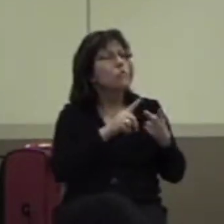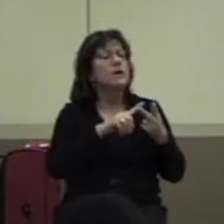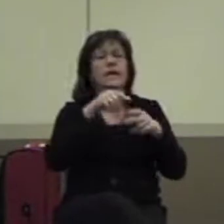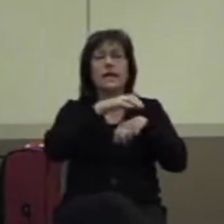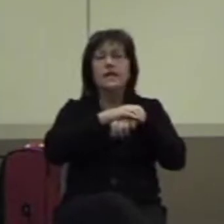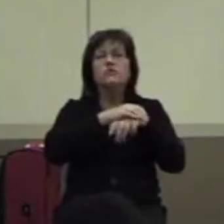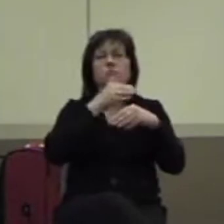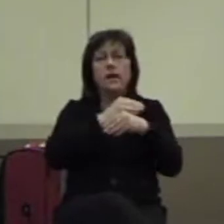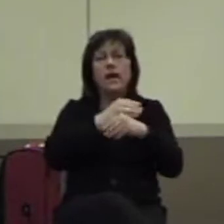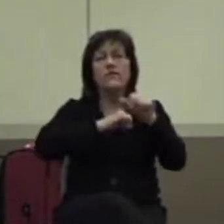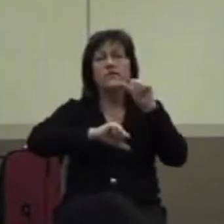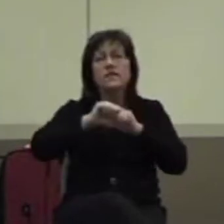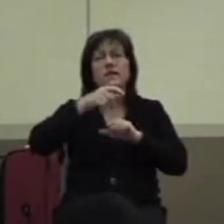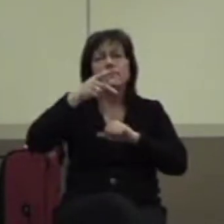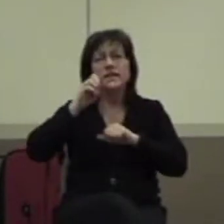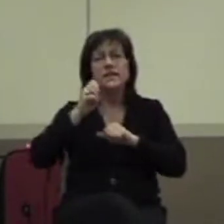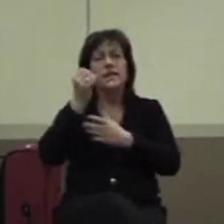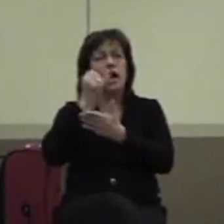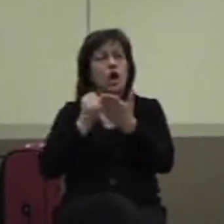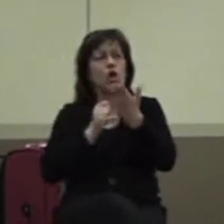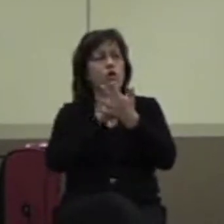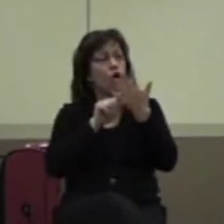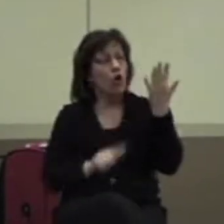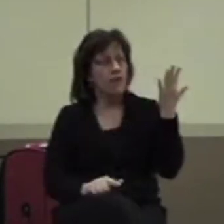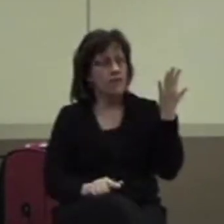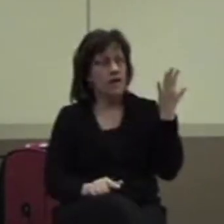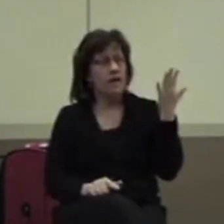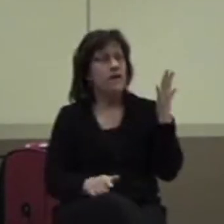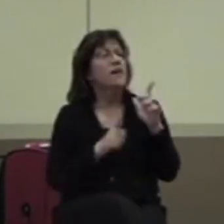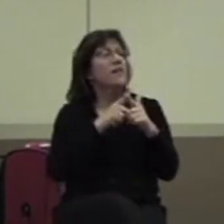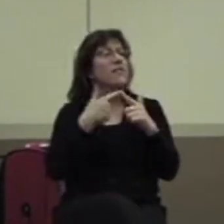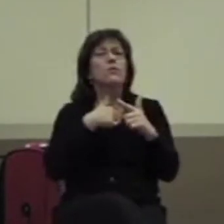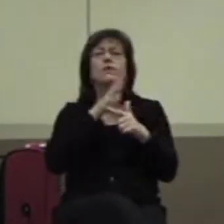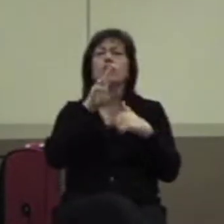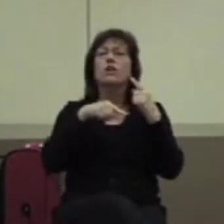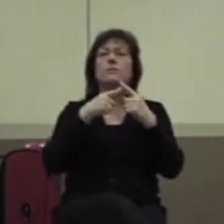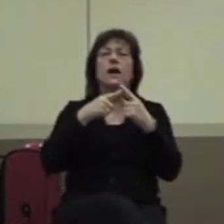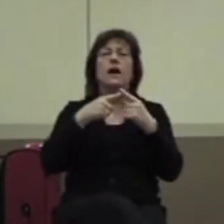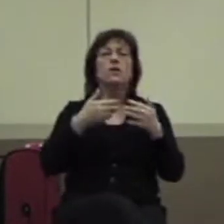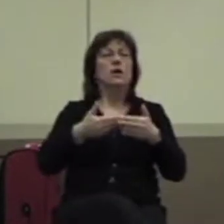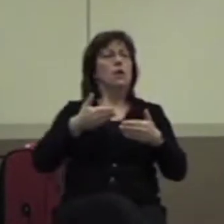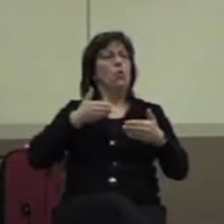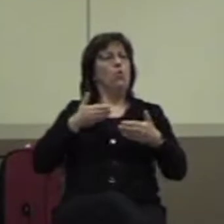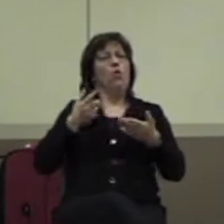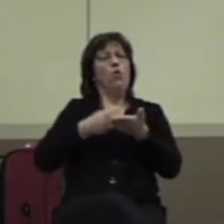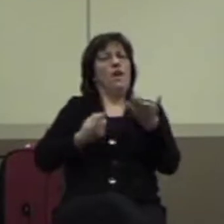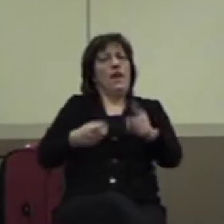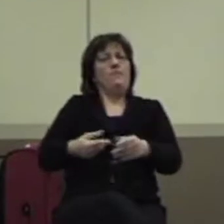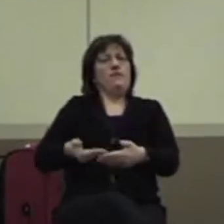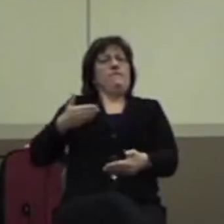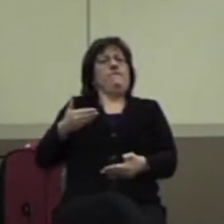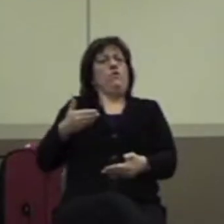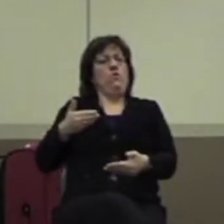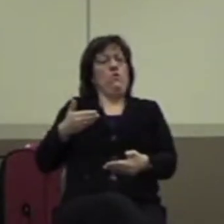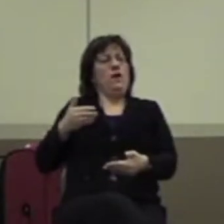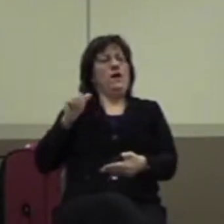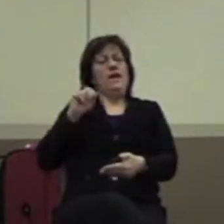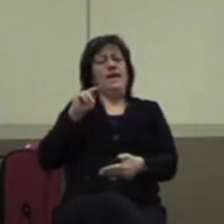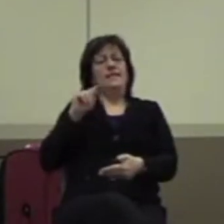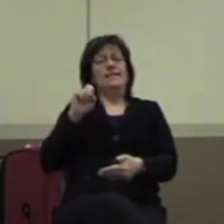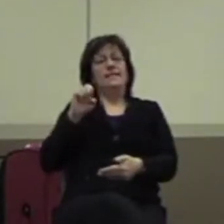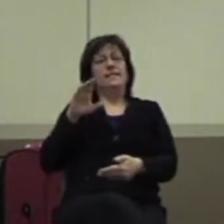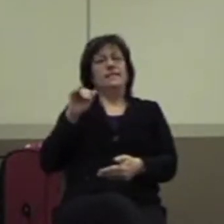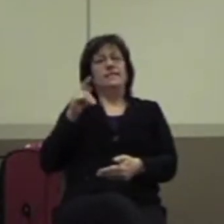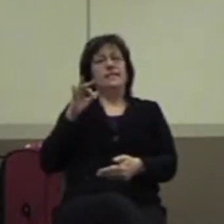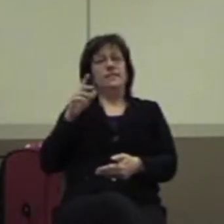science, PE, art, all of those things. And then we talk about antecedent setting events, and